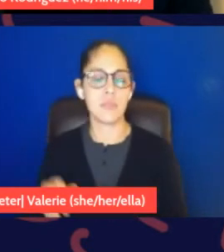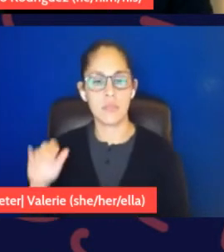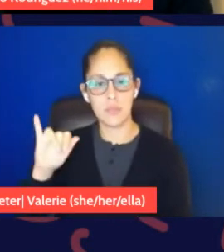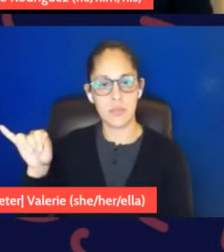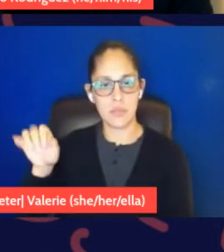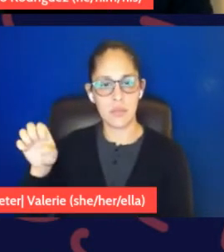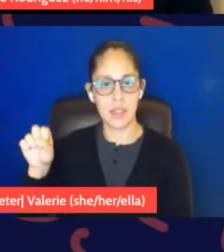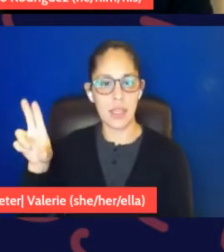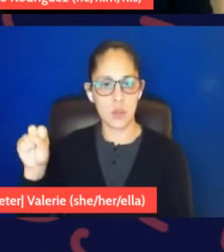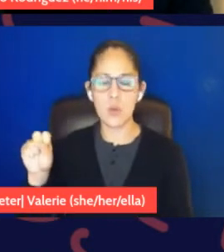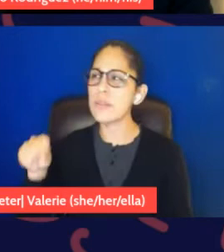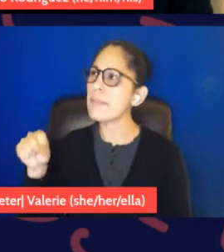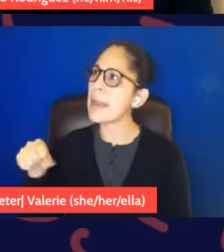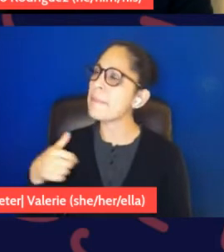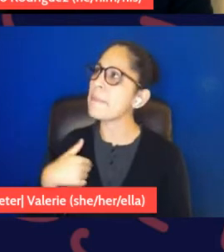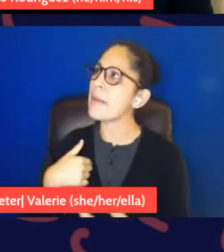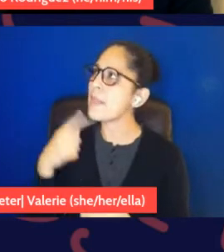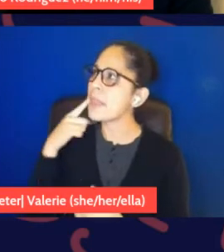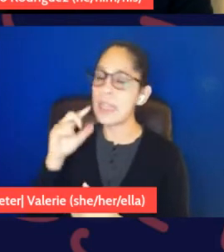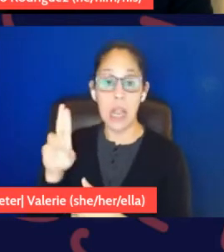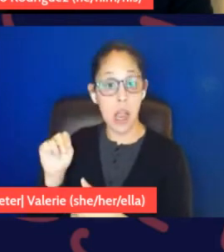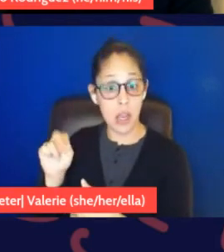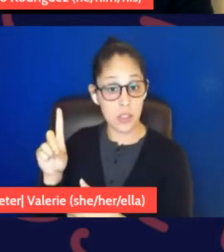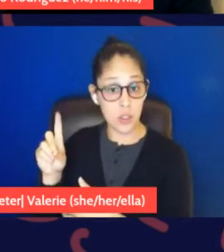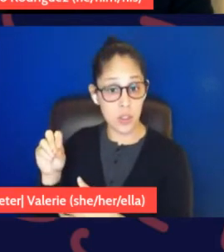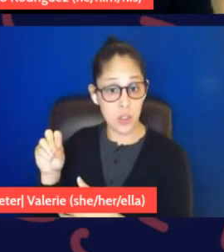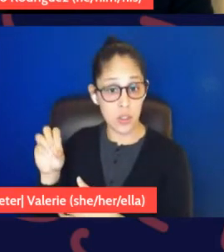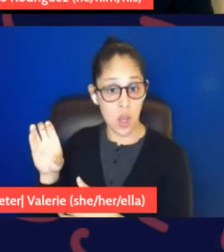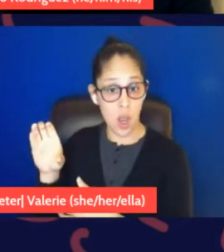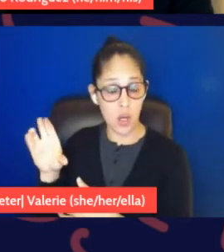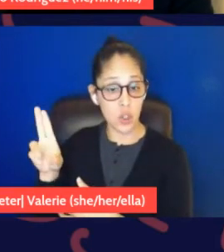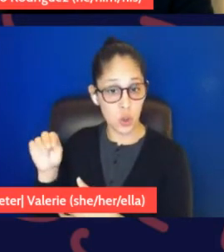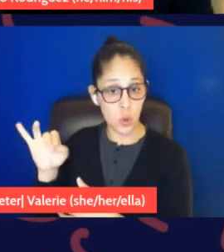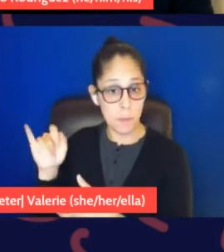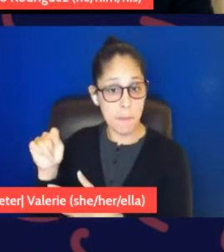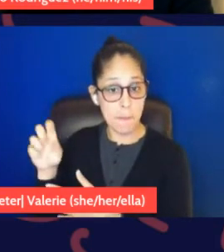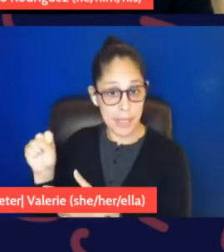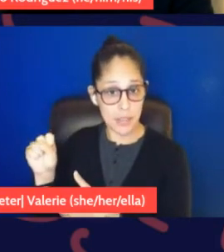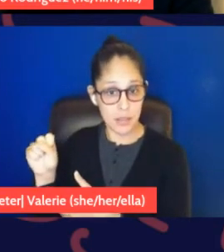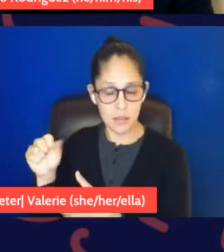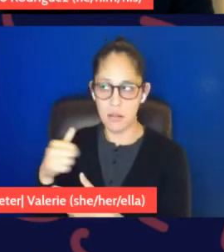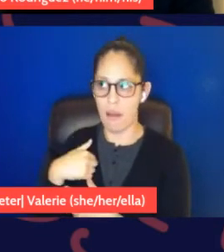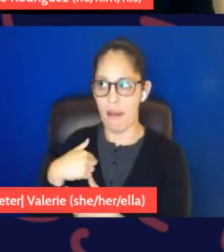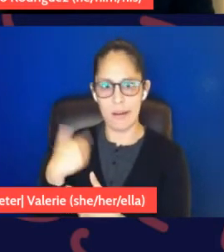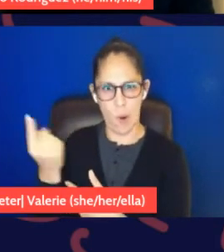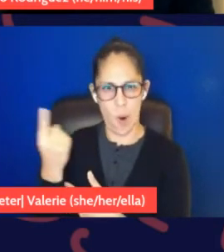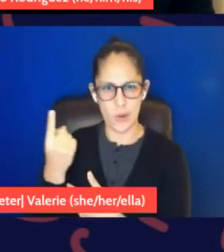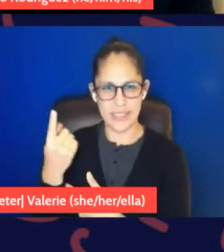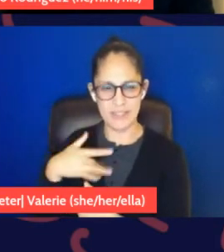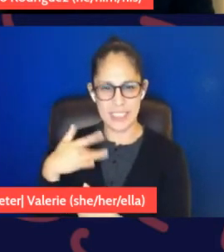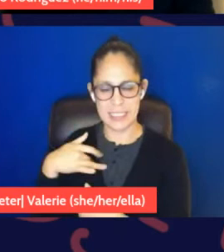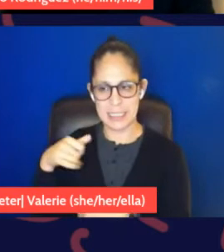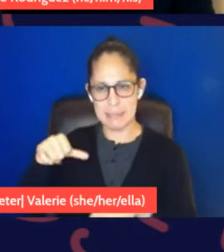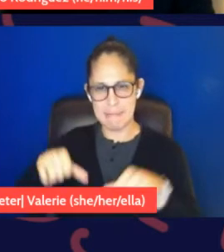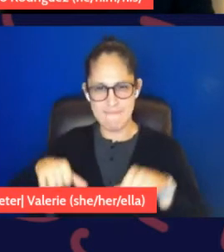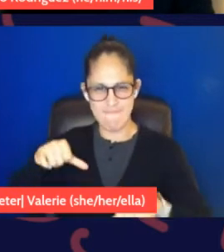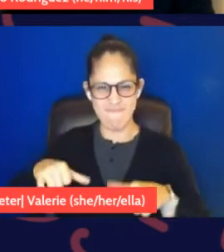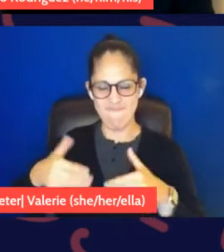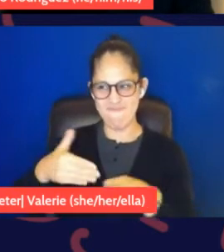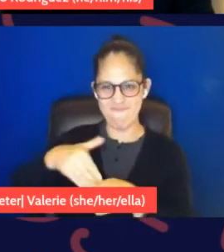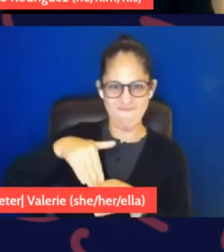I mean, I think with undocuments, you know, that I actually often sort of find myself wrestling with the phrase happen to